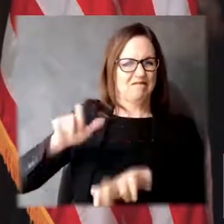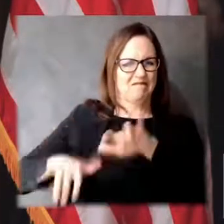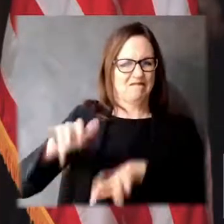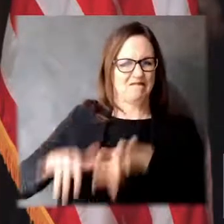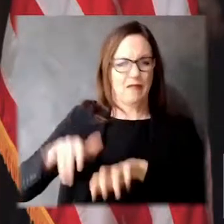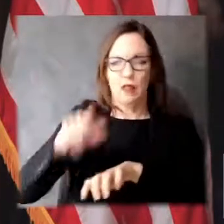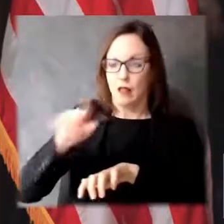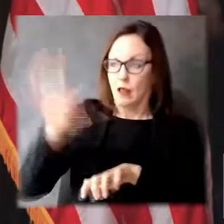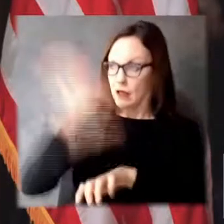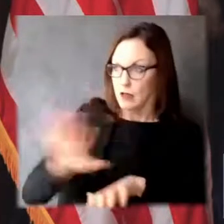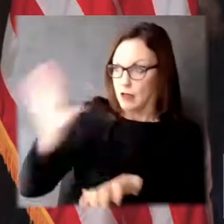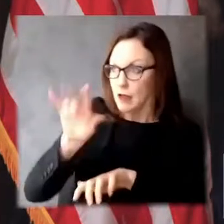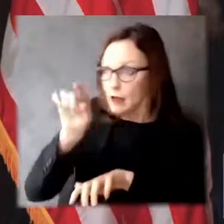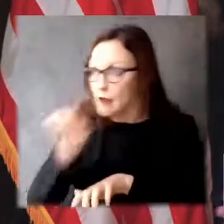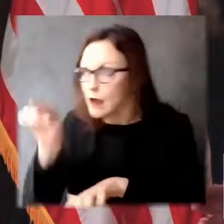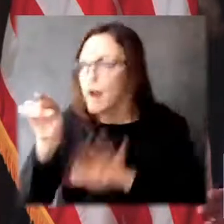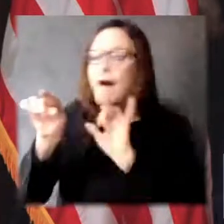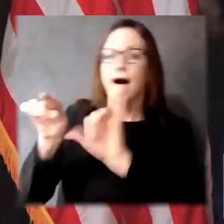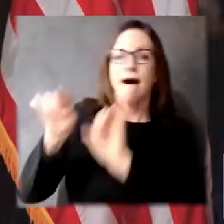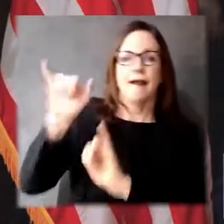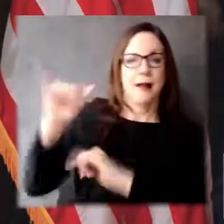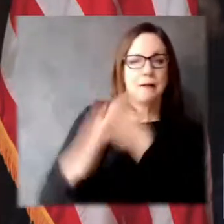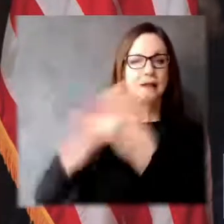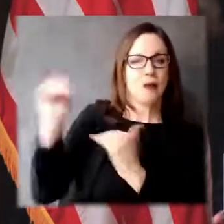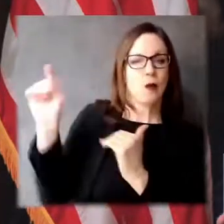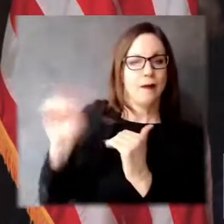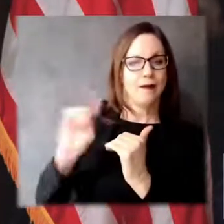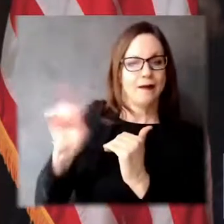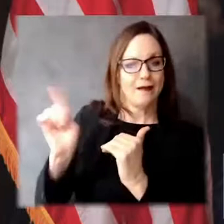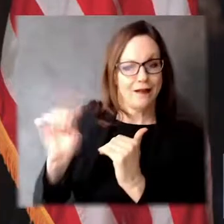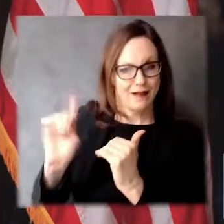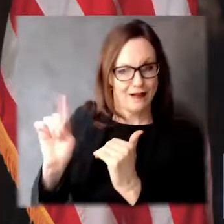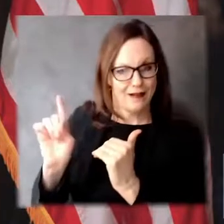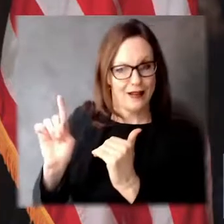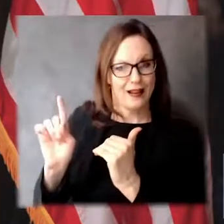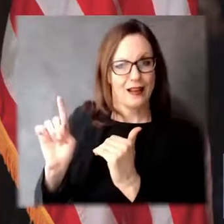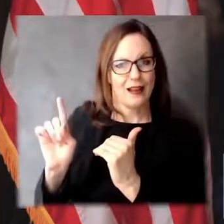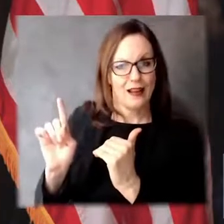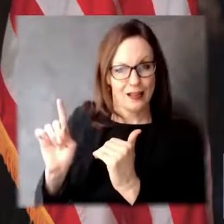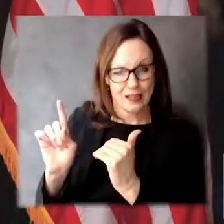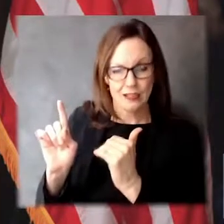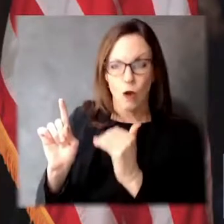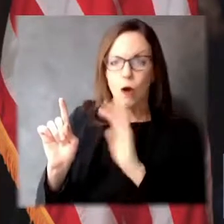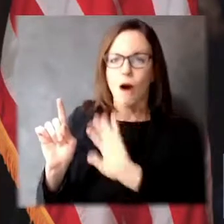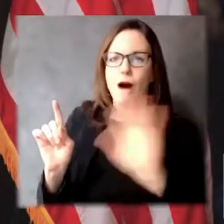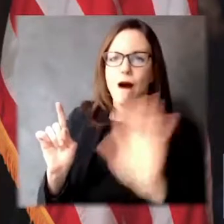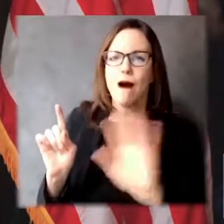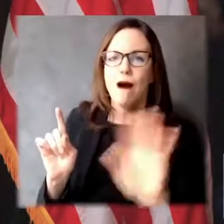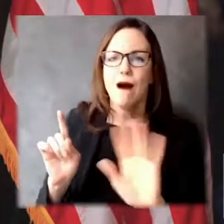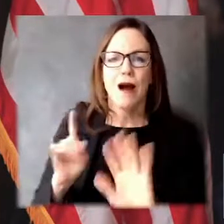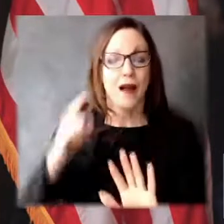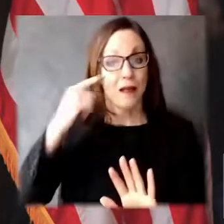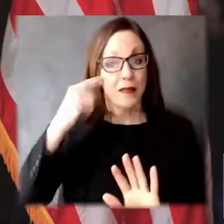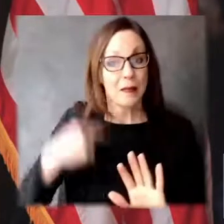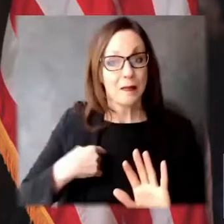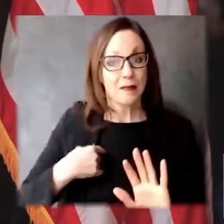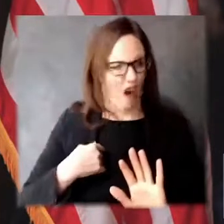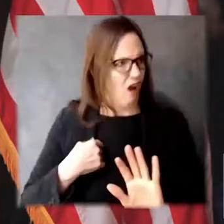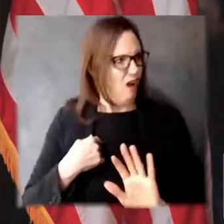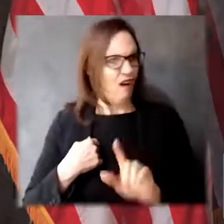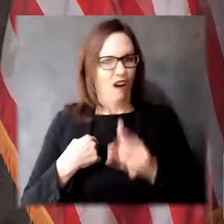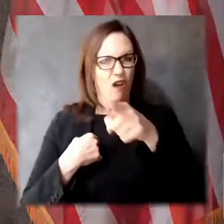an important part of our democracy, so don't worry. I promise I won't be offended, and I'll still be here on YouTube when you get